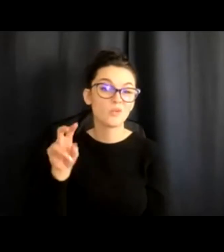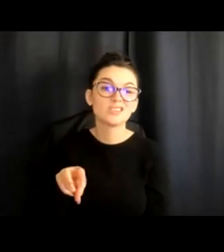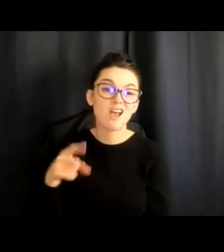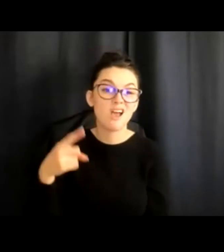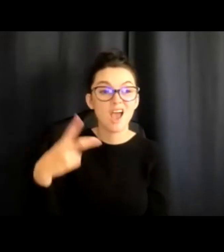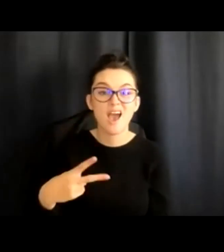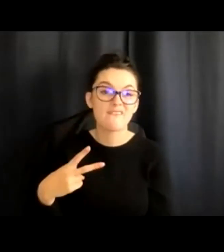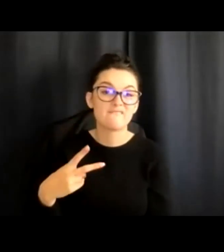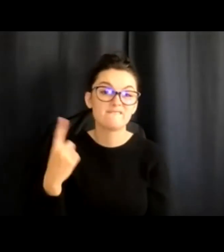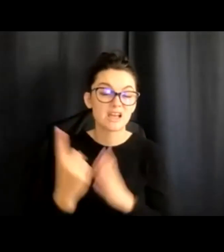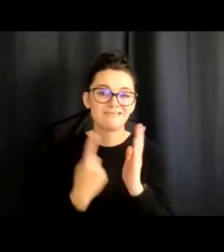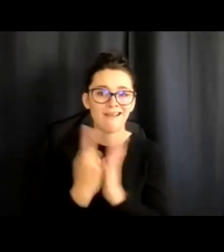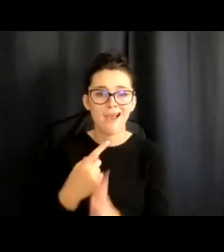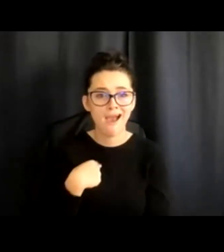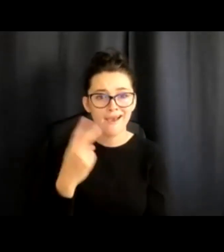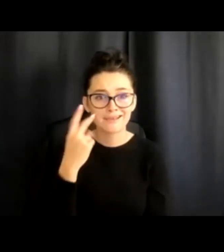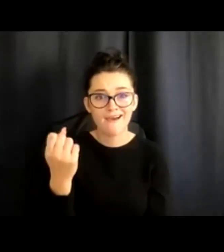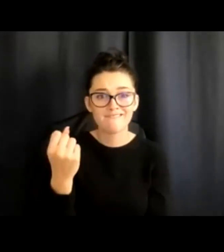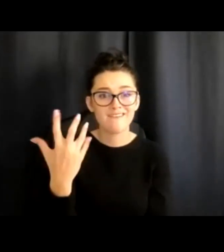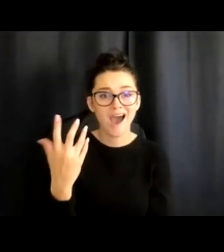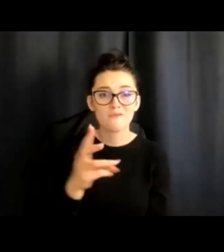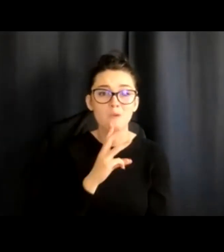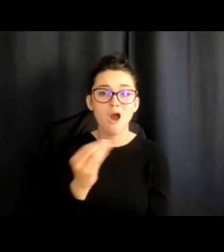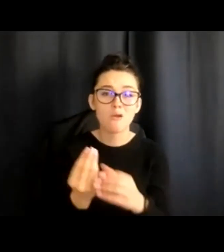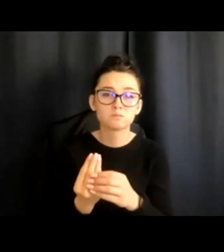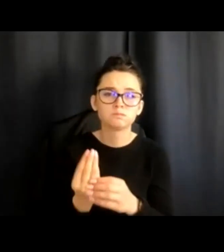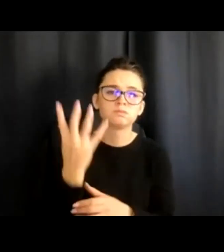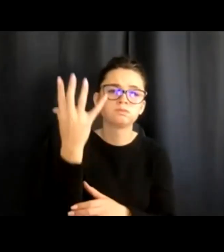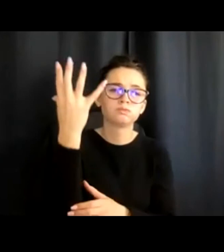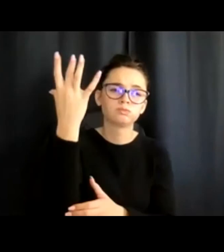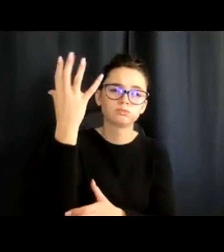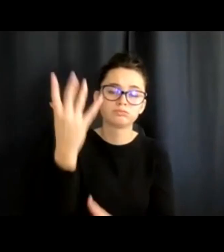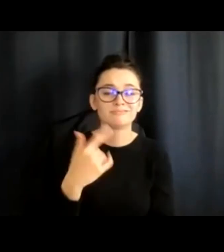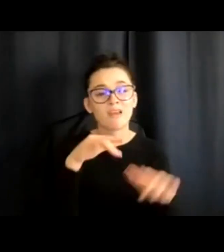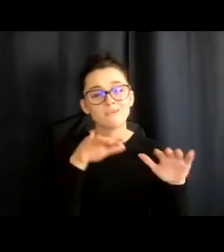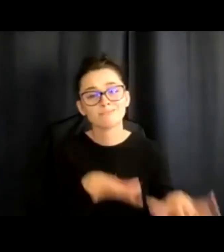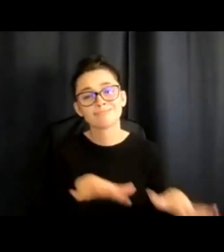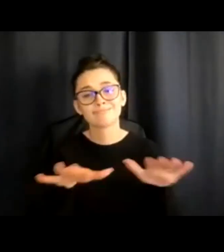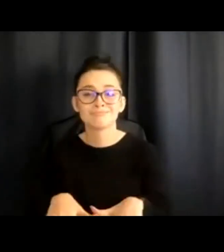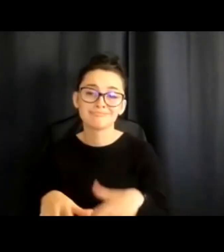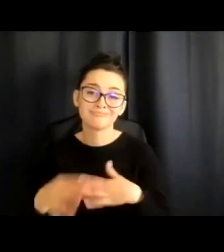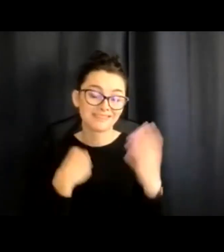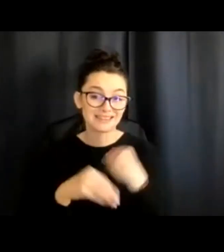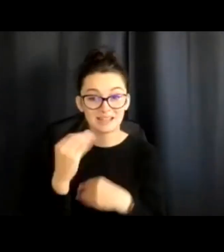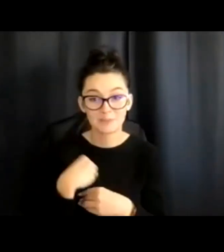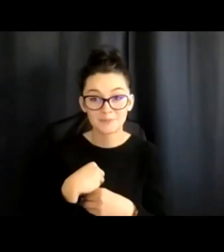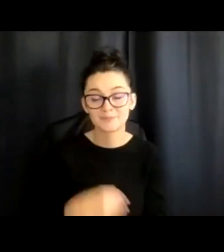5 spouts. Wow. So they're just hanging out, chilling, eating. And during the